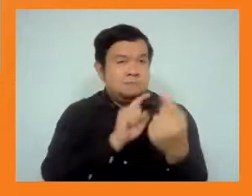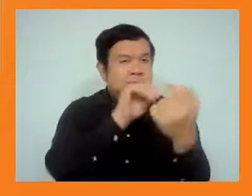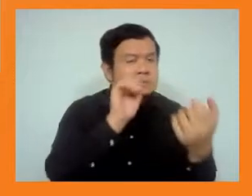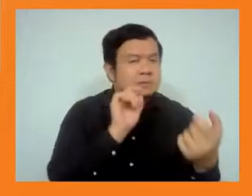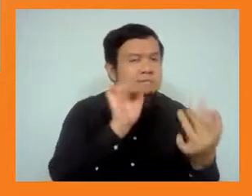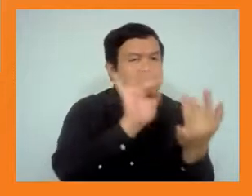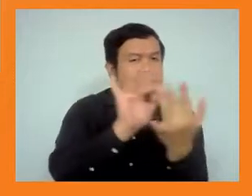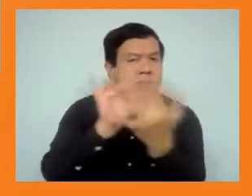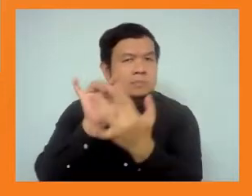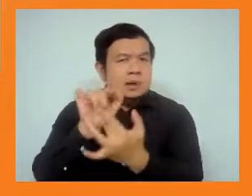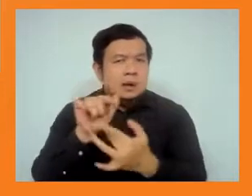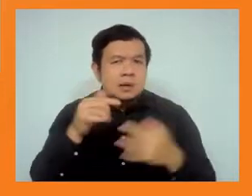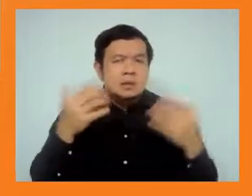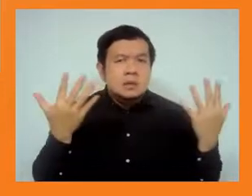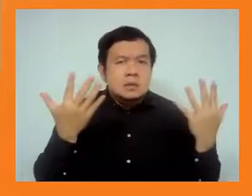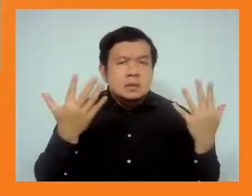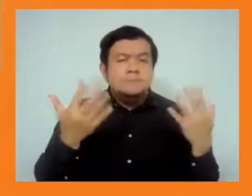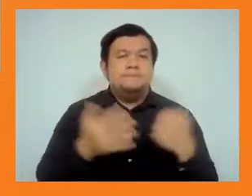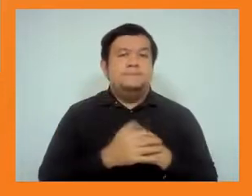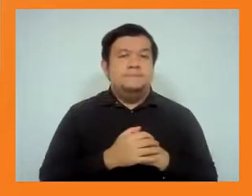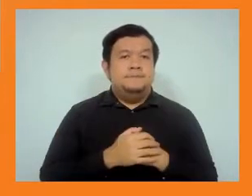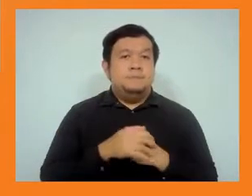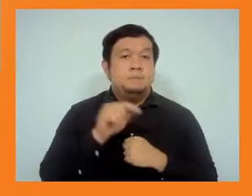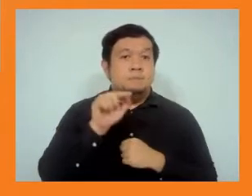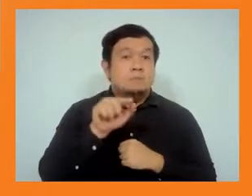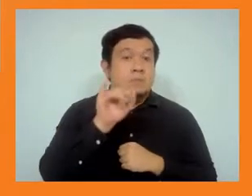really monitoring these kind of projects.